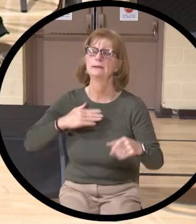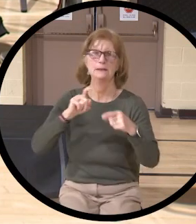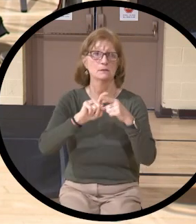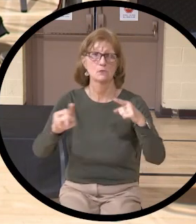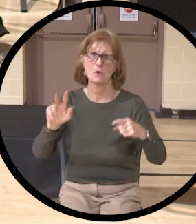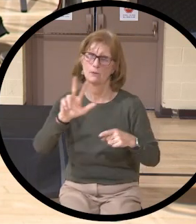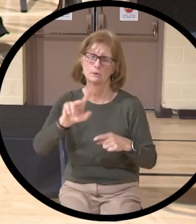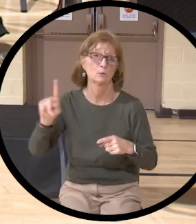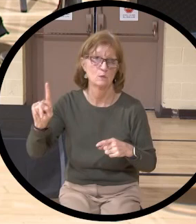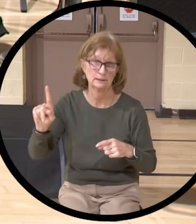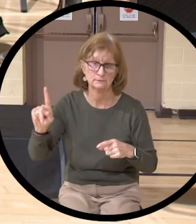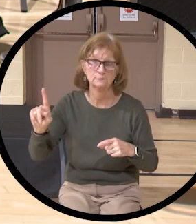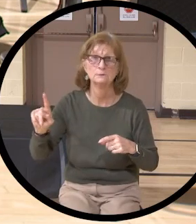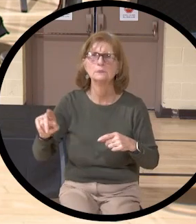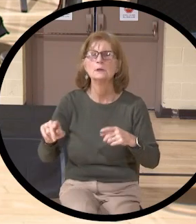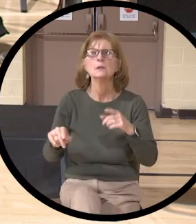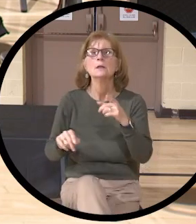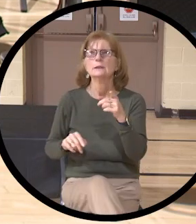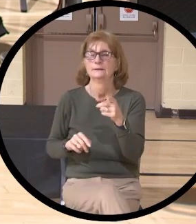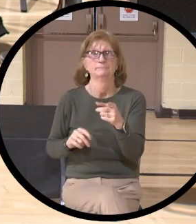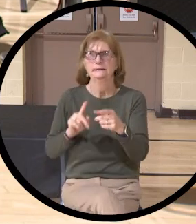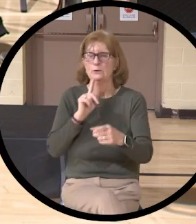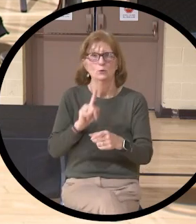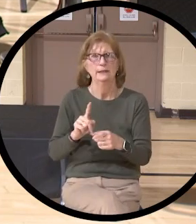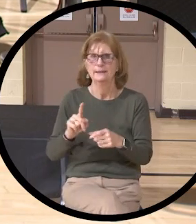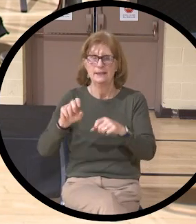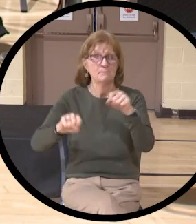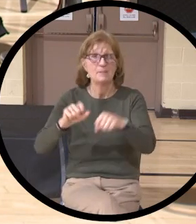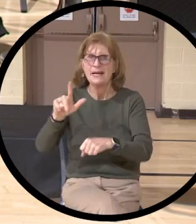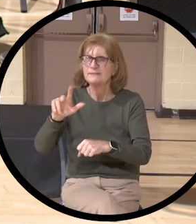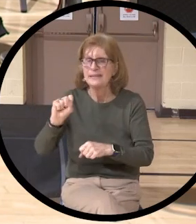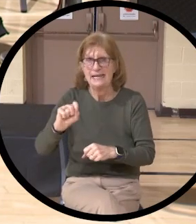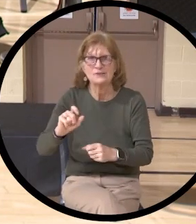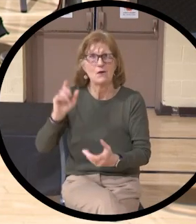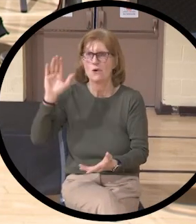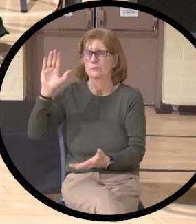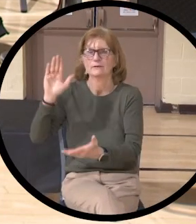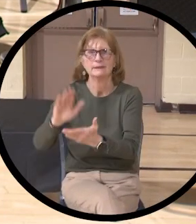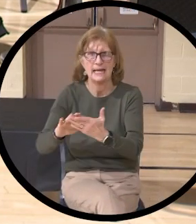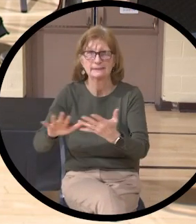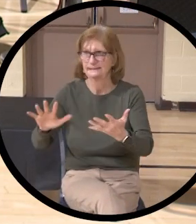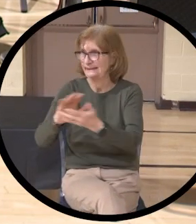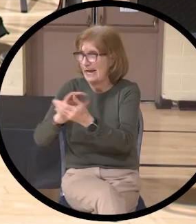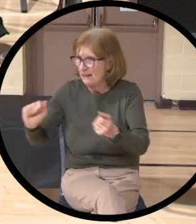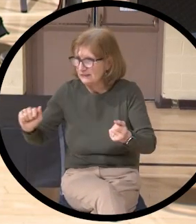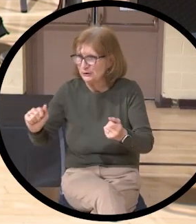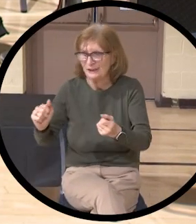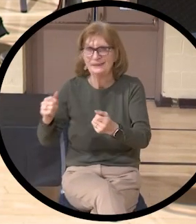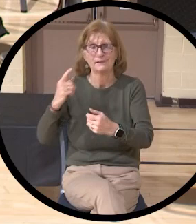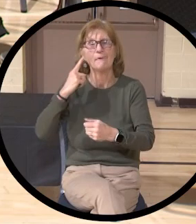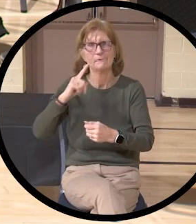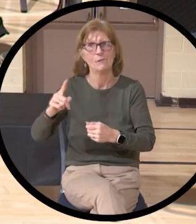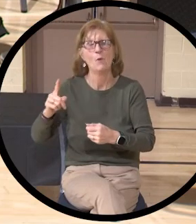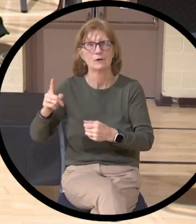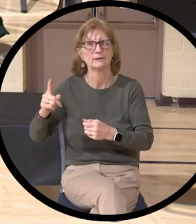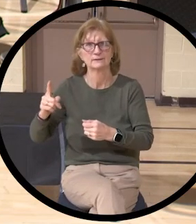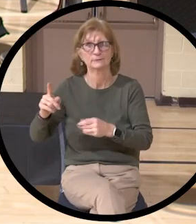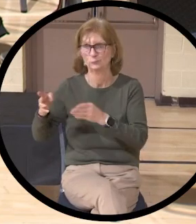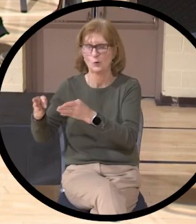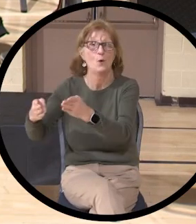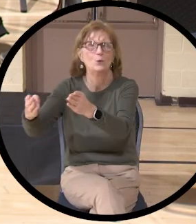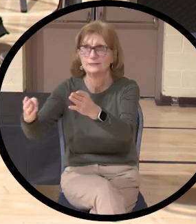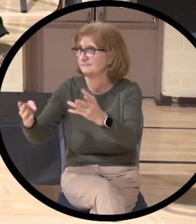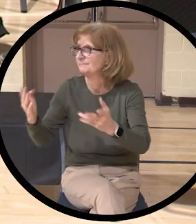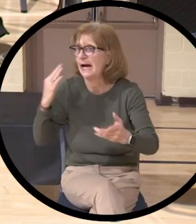bikes are much less impactful on city streets. So I think hopefully actually the maintenance might go down. Maybe Paige can validate that. I don't